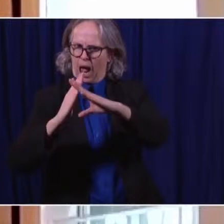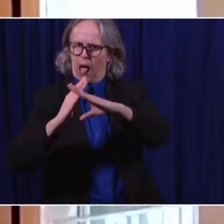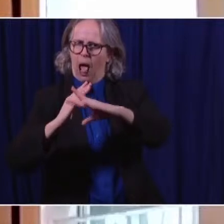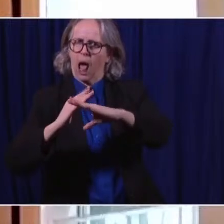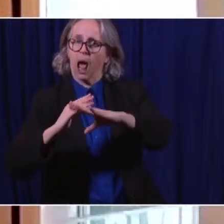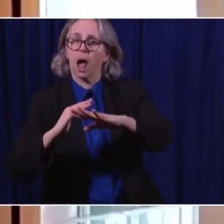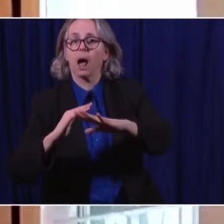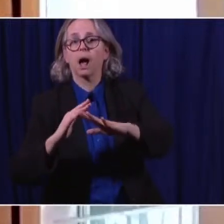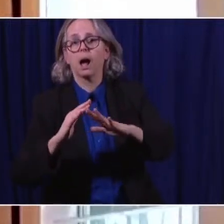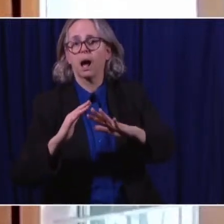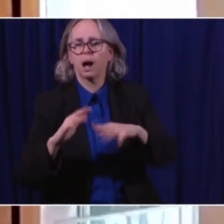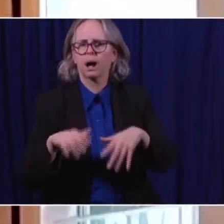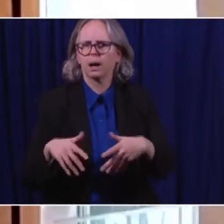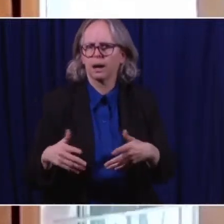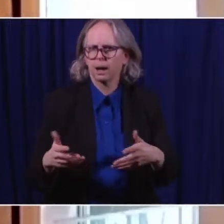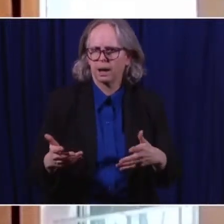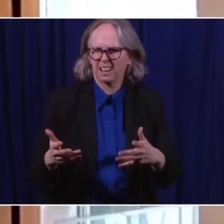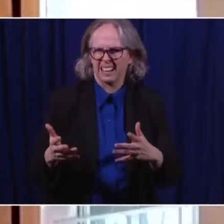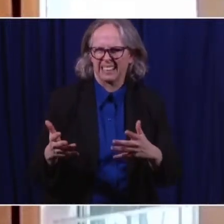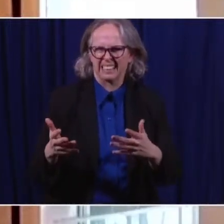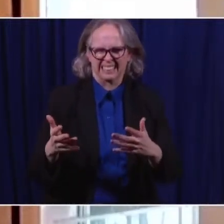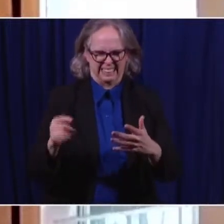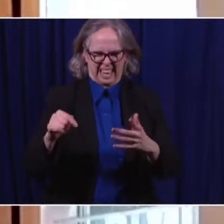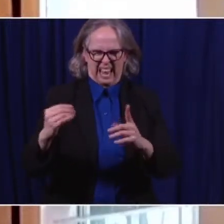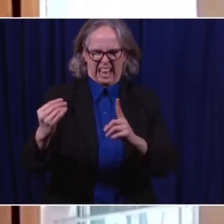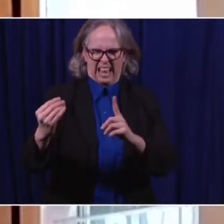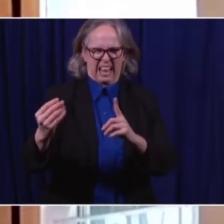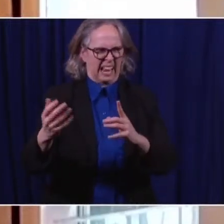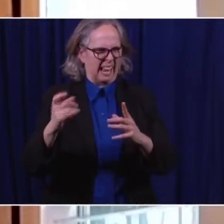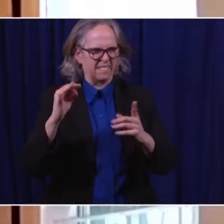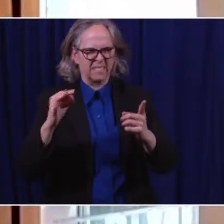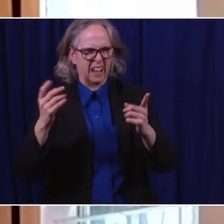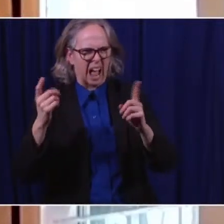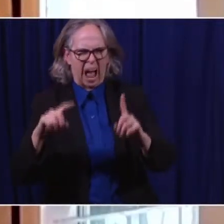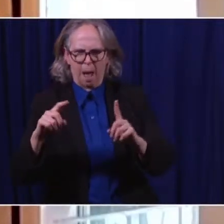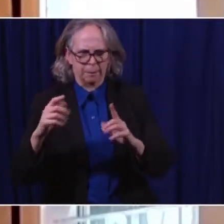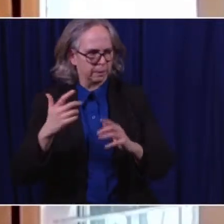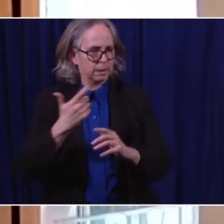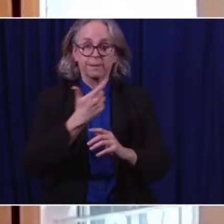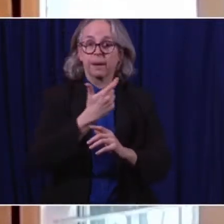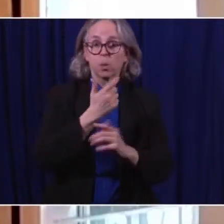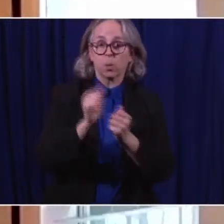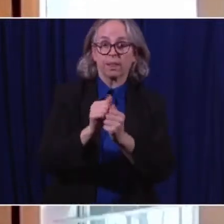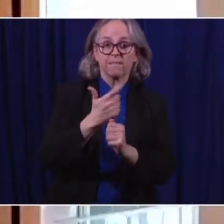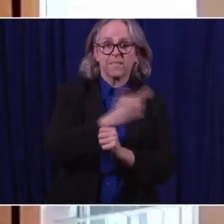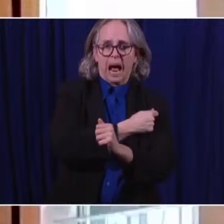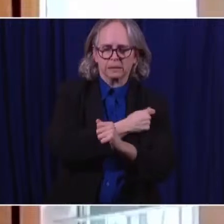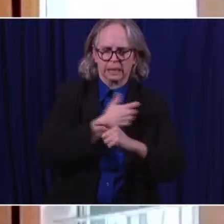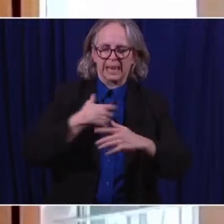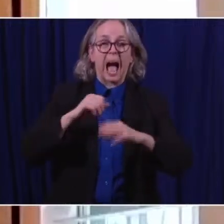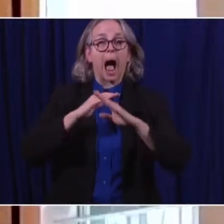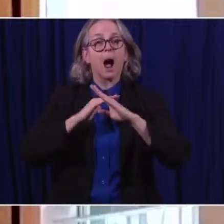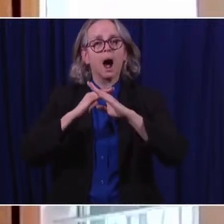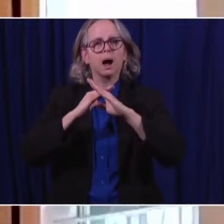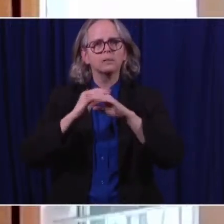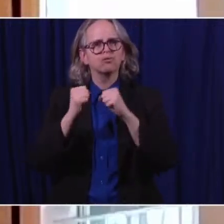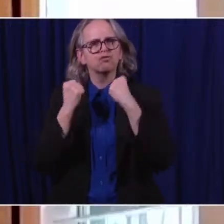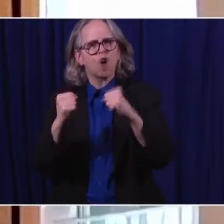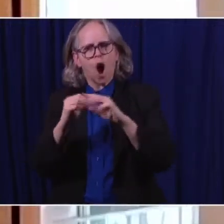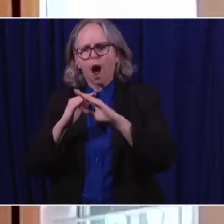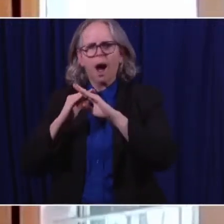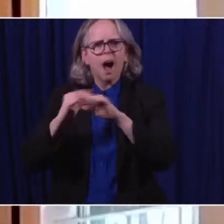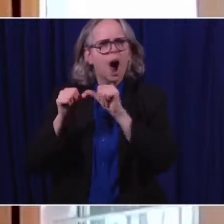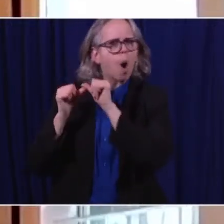won't happen among those who receive these vaccines. So the CDC and leading health authorities continue